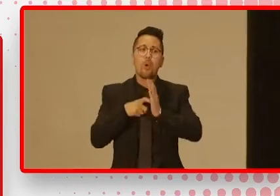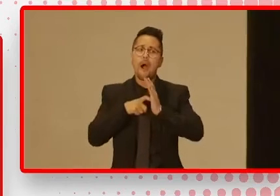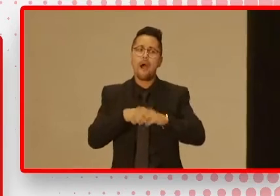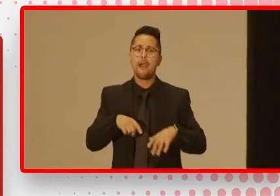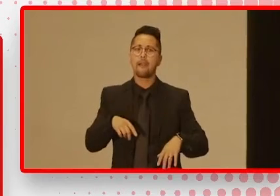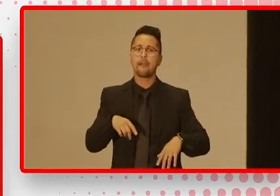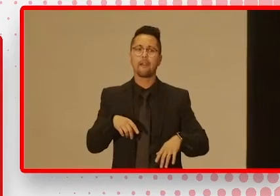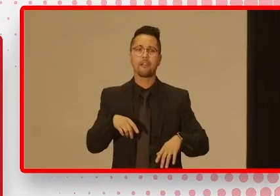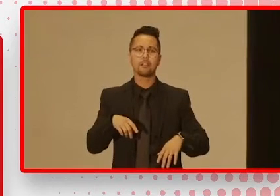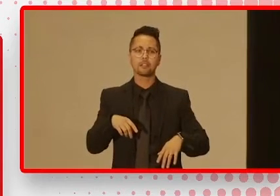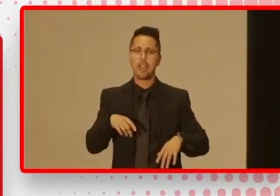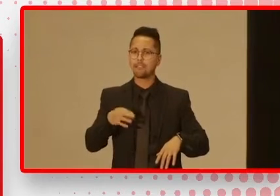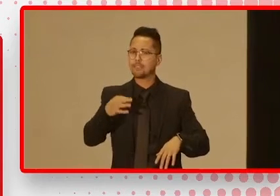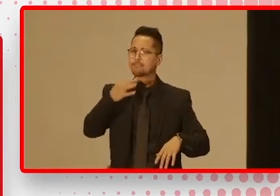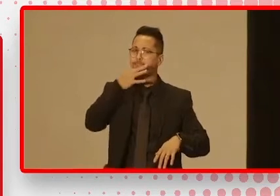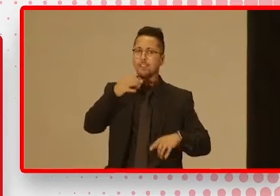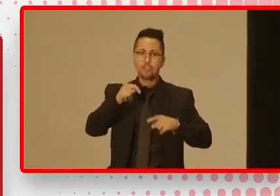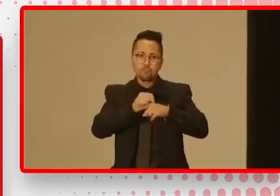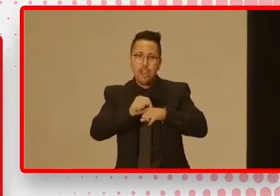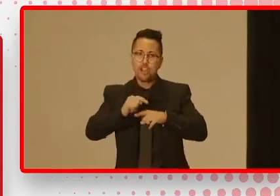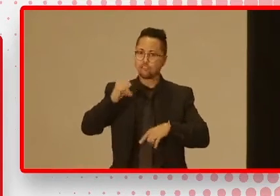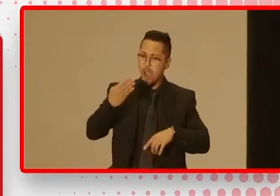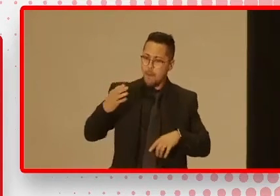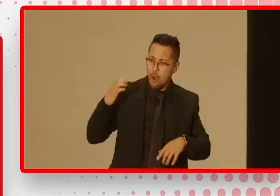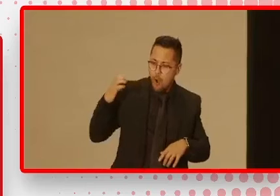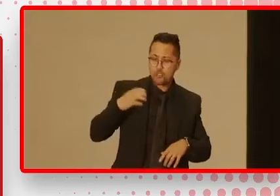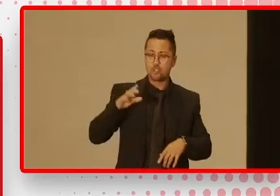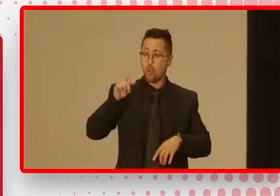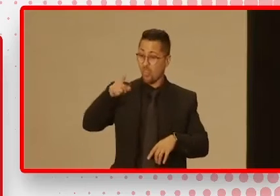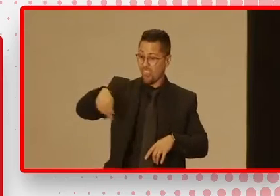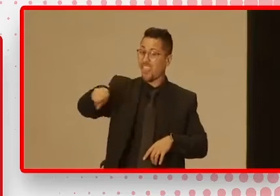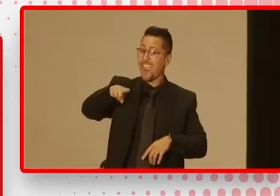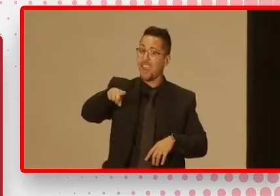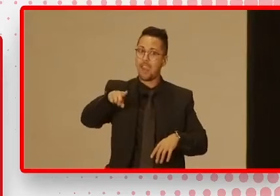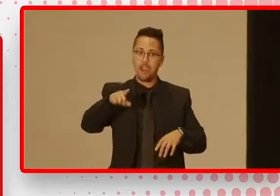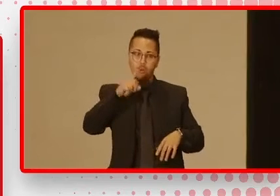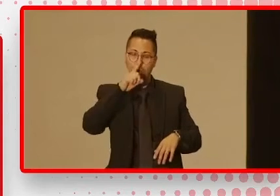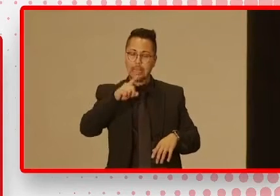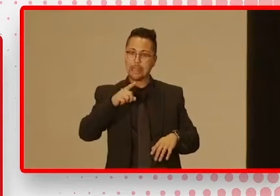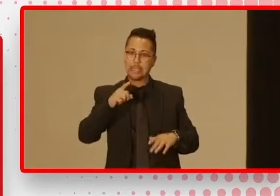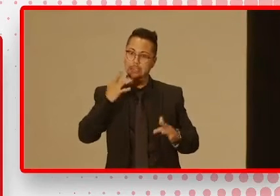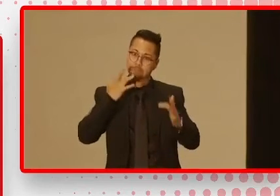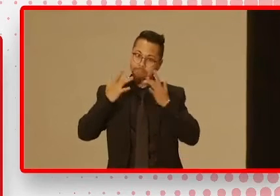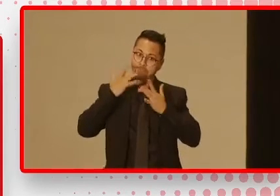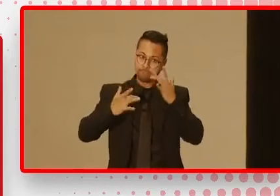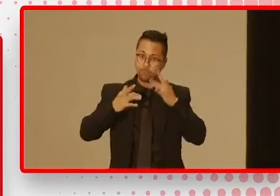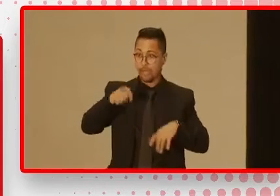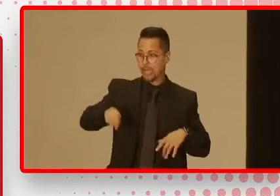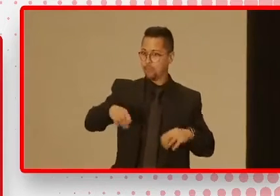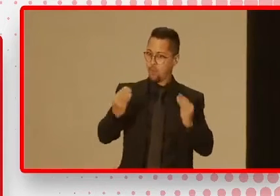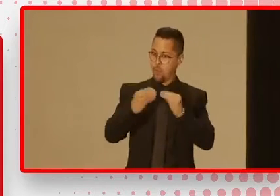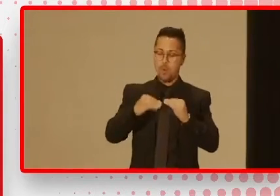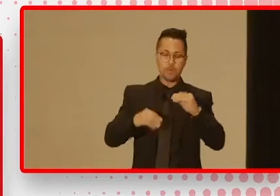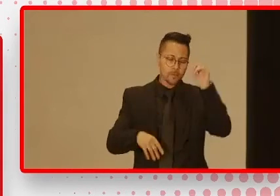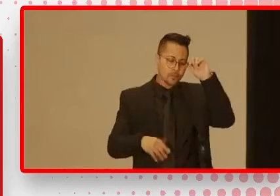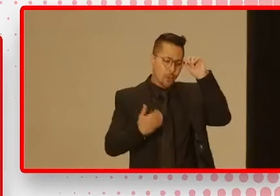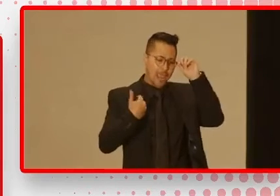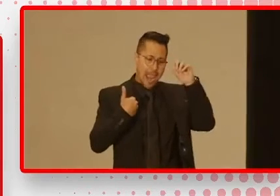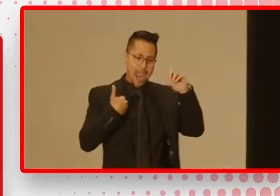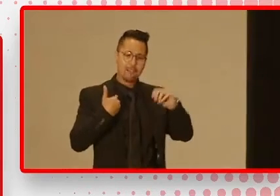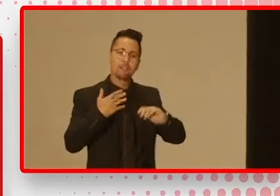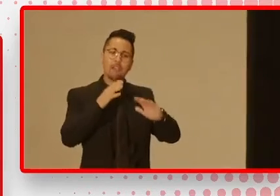trained job coach to get out there and do that. So supported employment providers are definitely in a need. We've had our vendor and